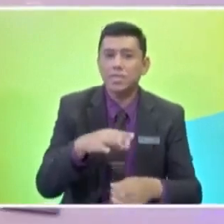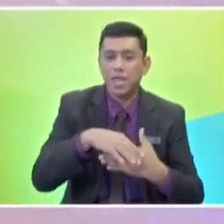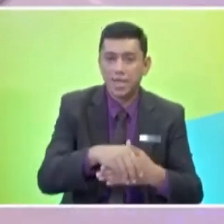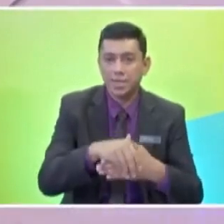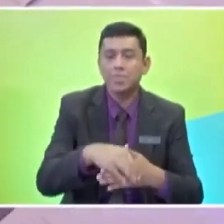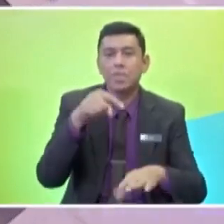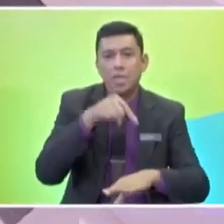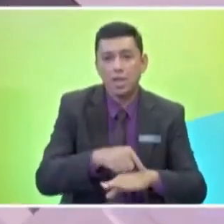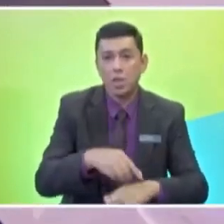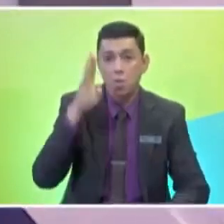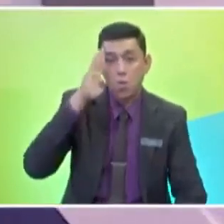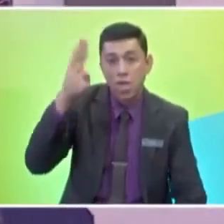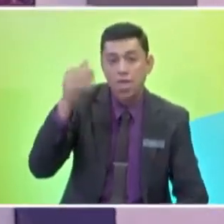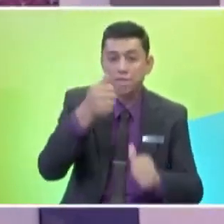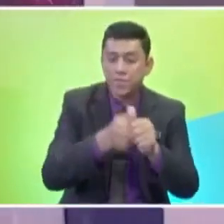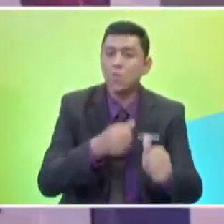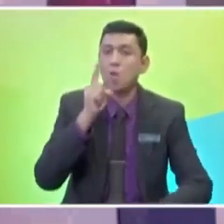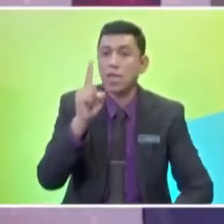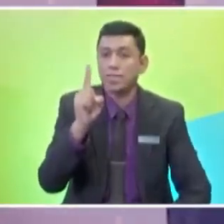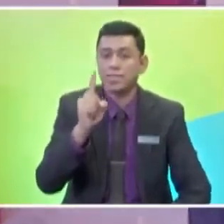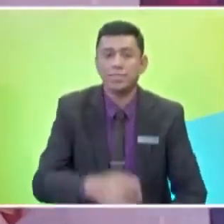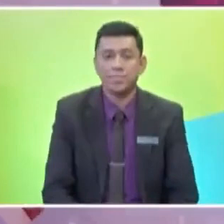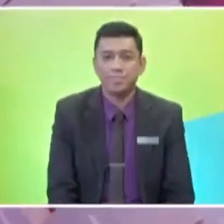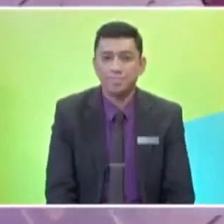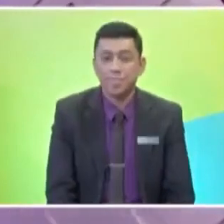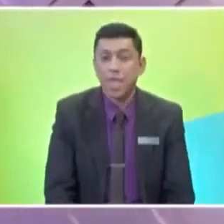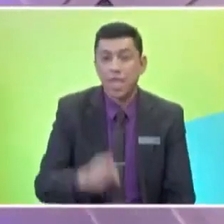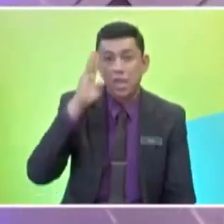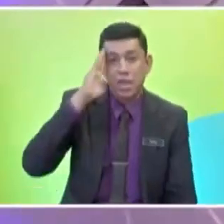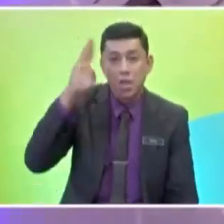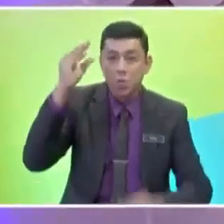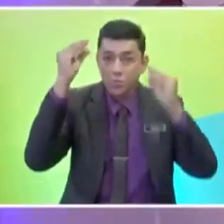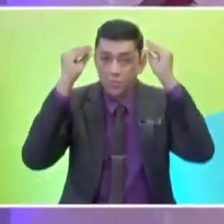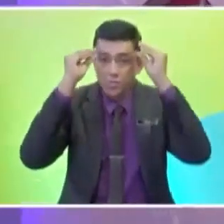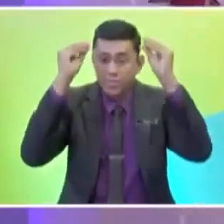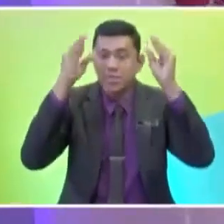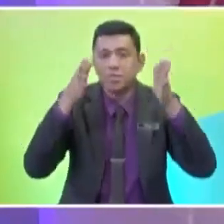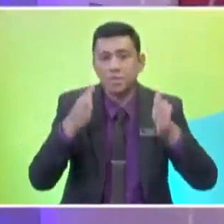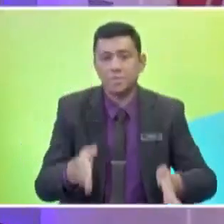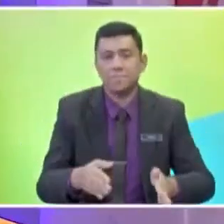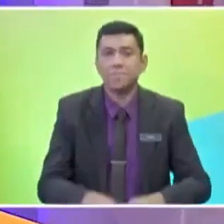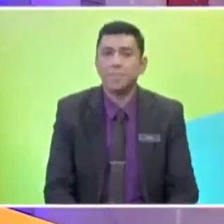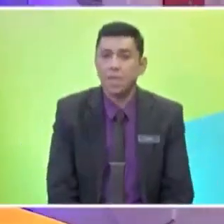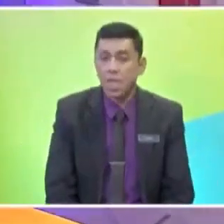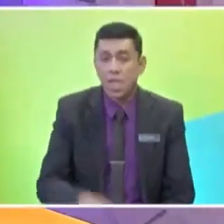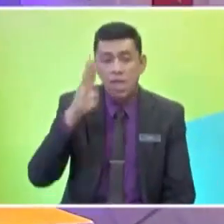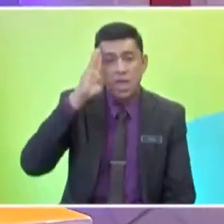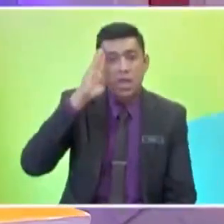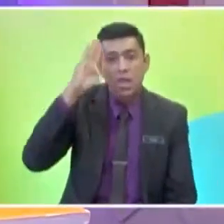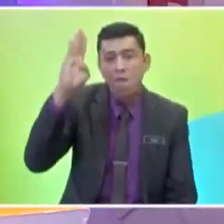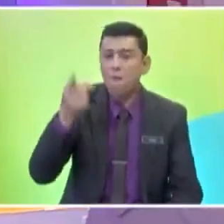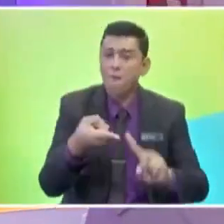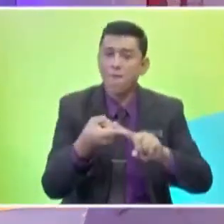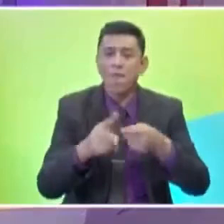English time. Hello everyone. Hello teacher.